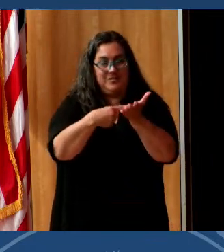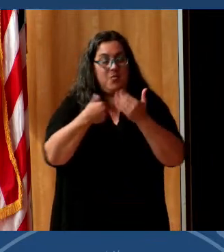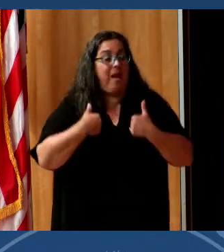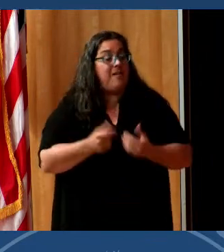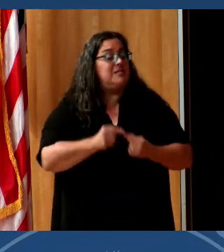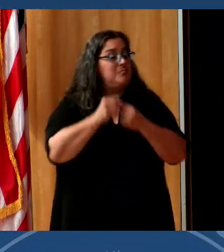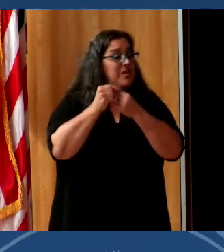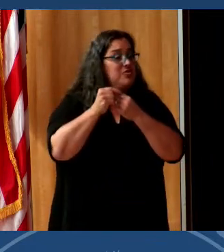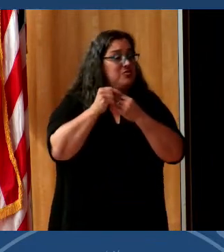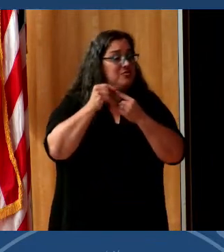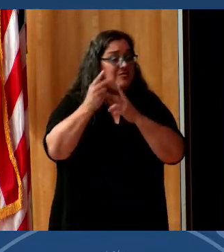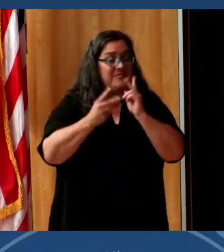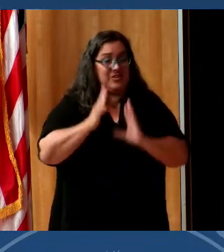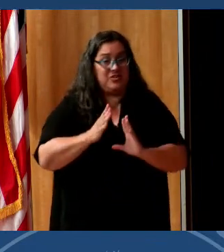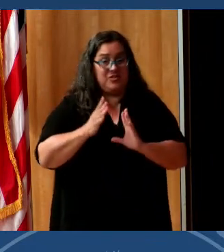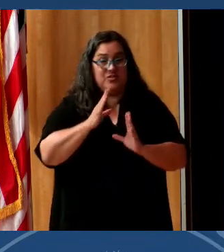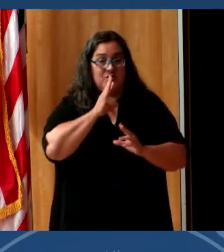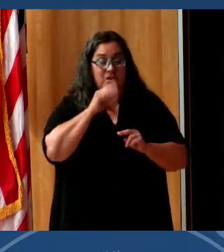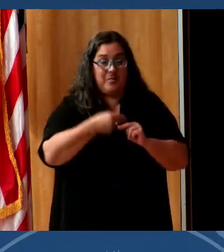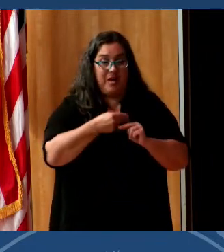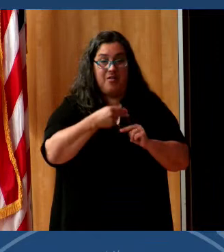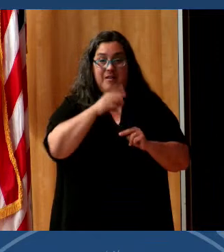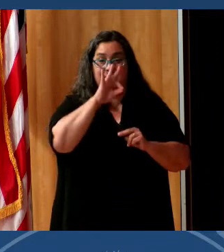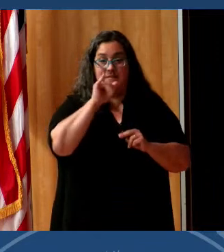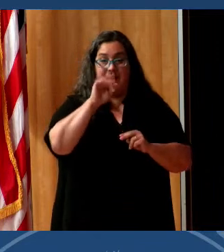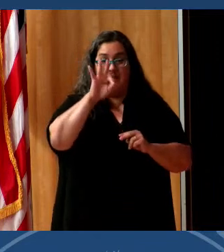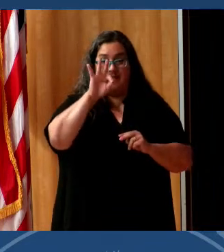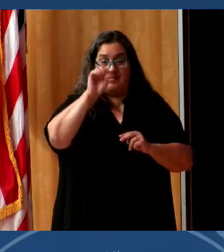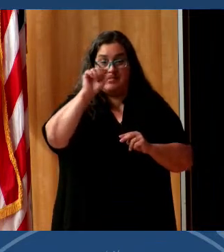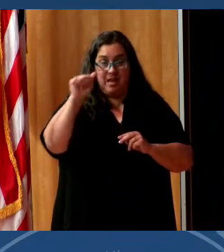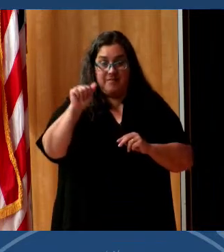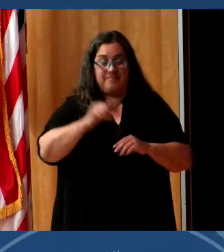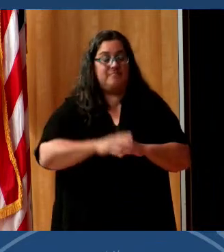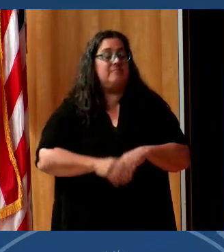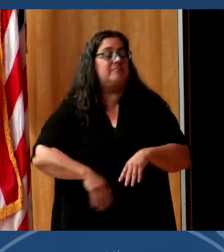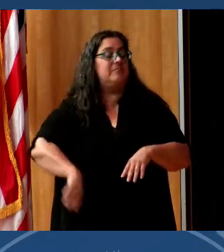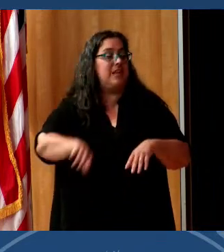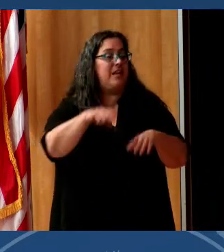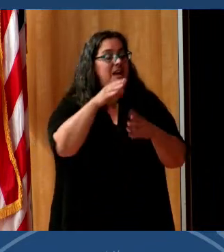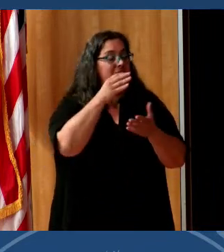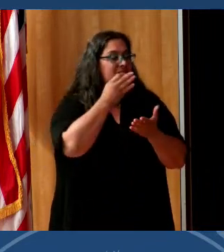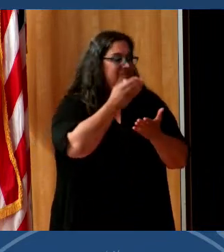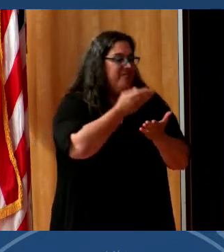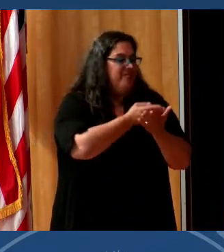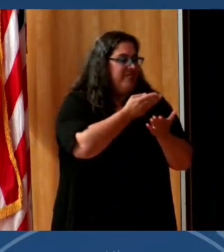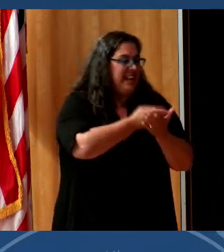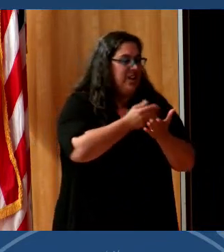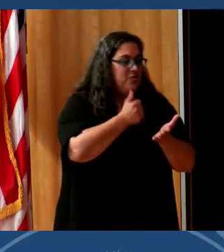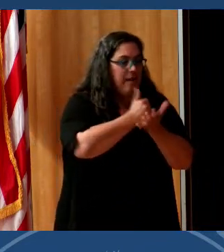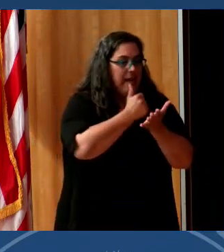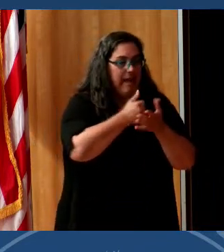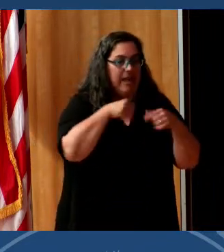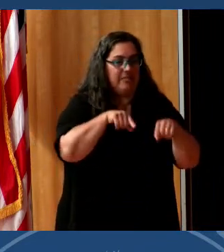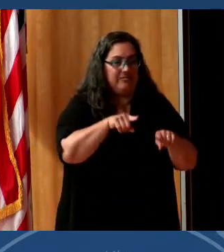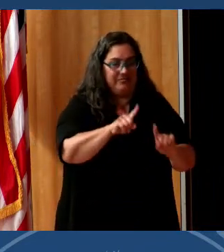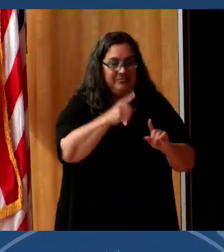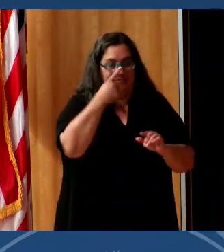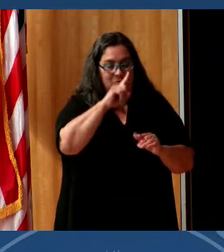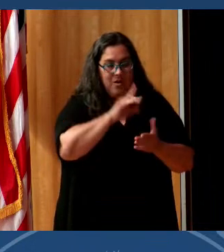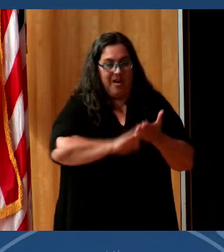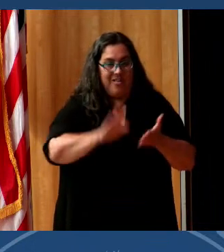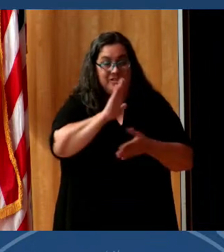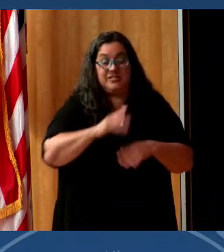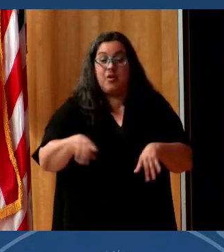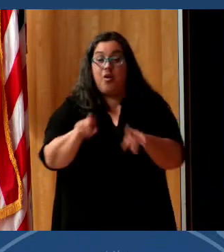about FAFSA, financial aid and preparing for college. We also had a special guest talk